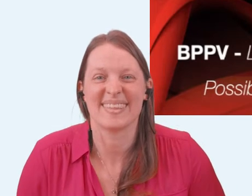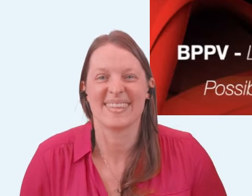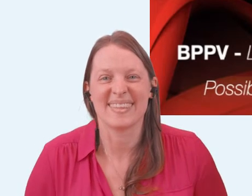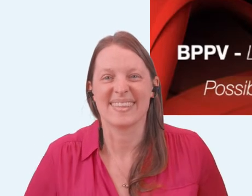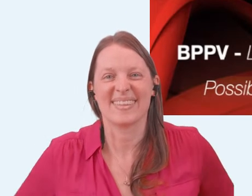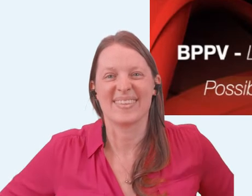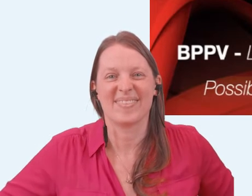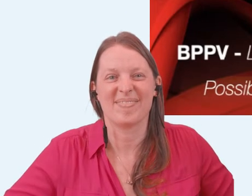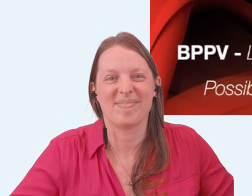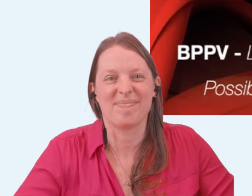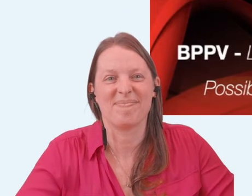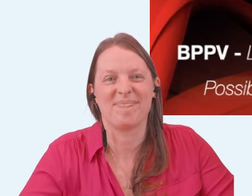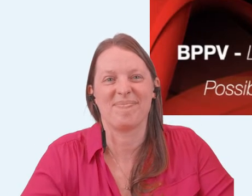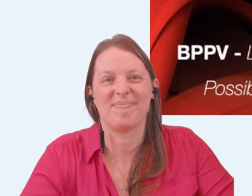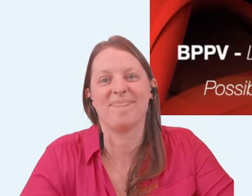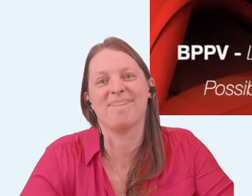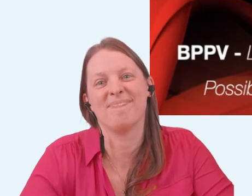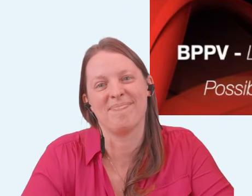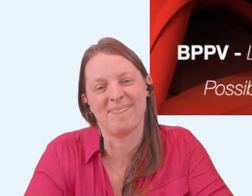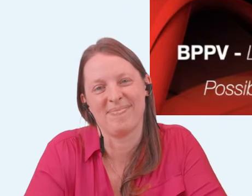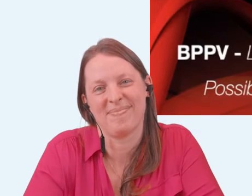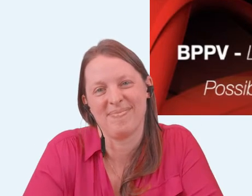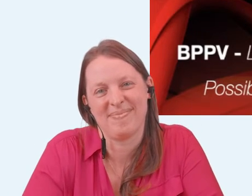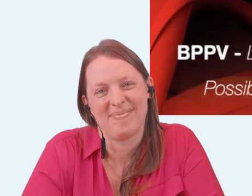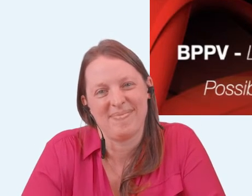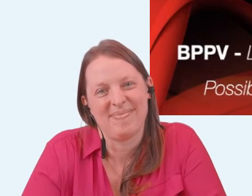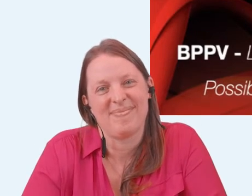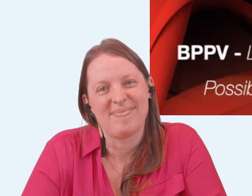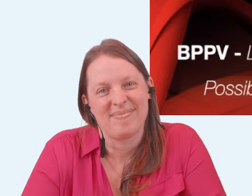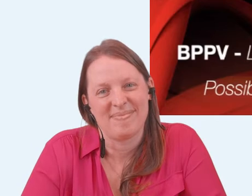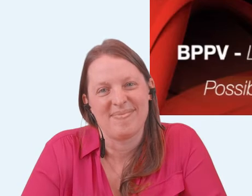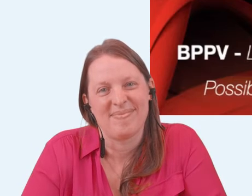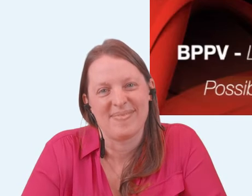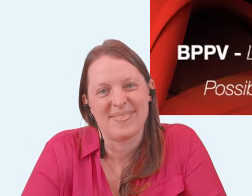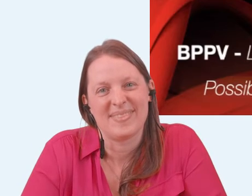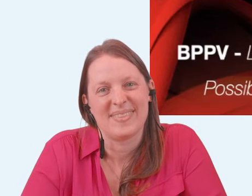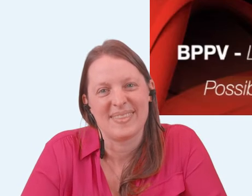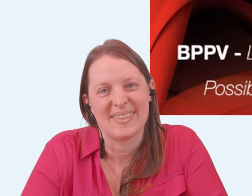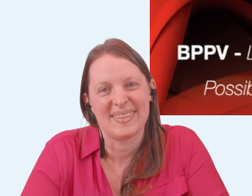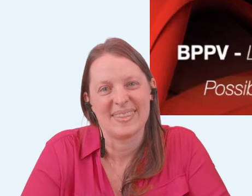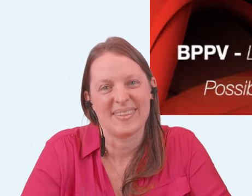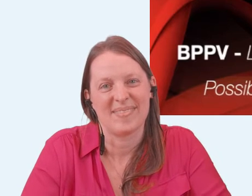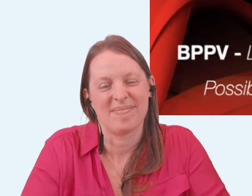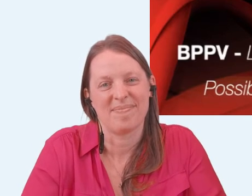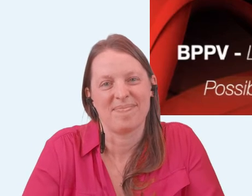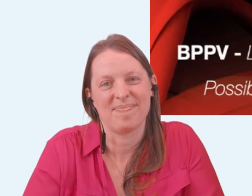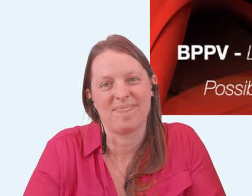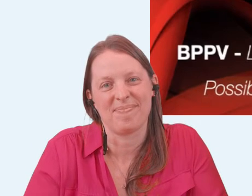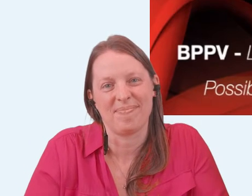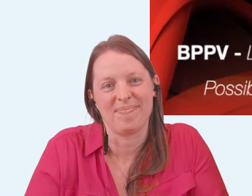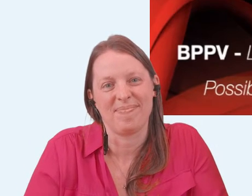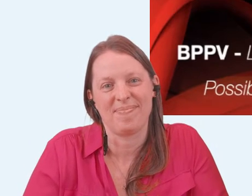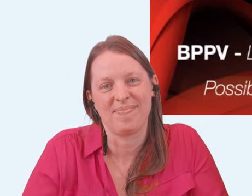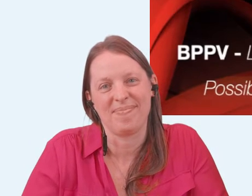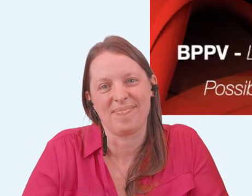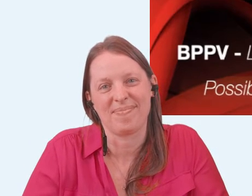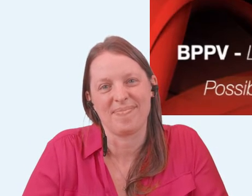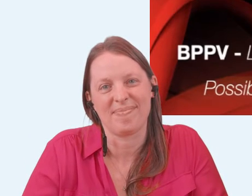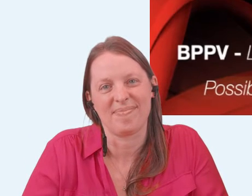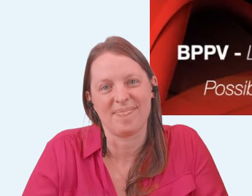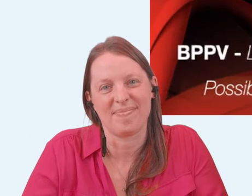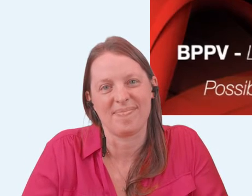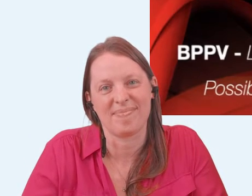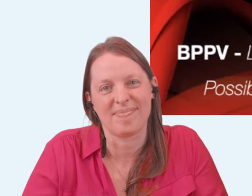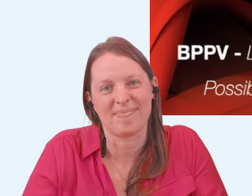possible canalatized jam. This is here of a lateral canal, right side,